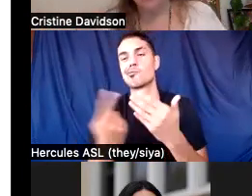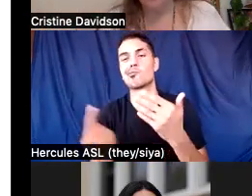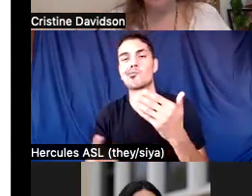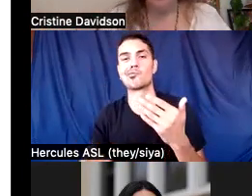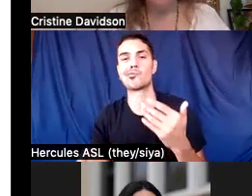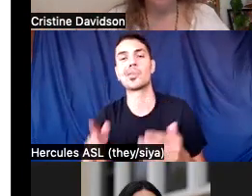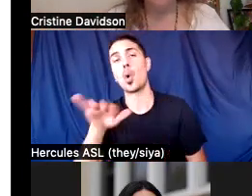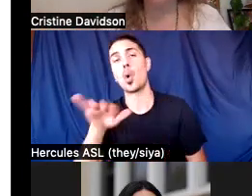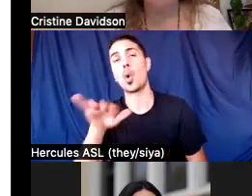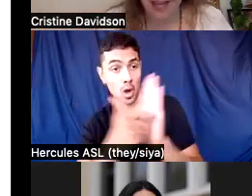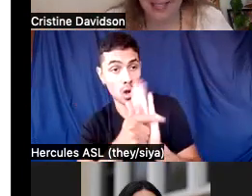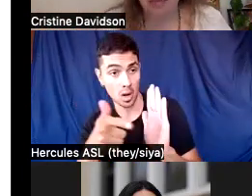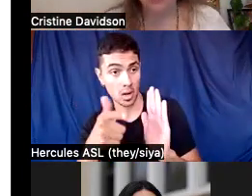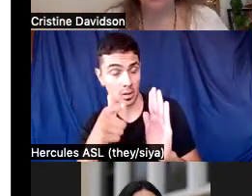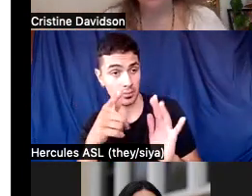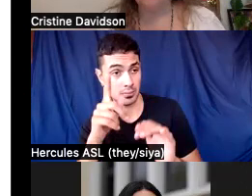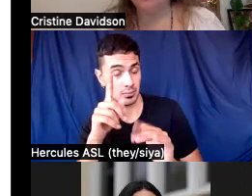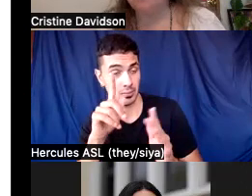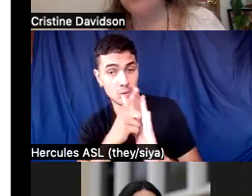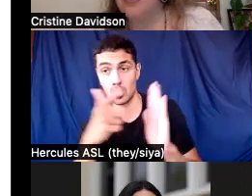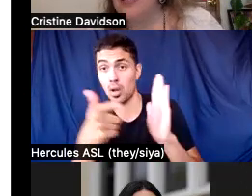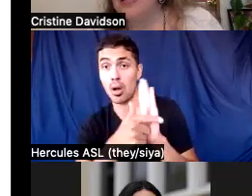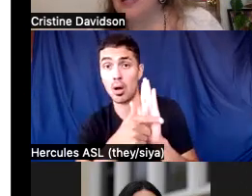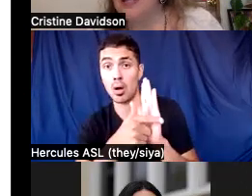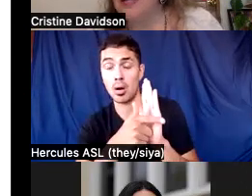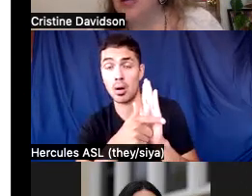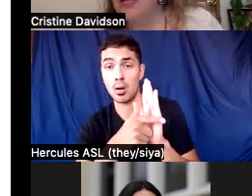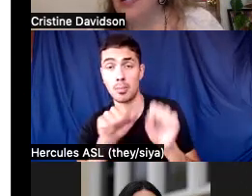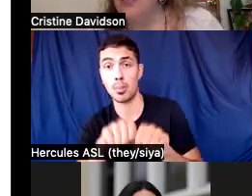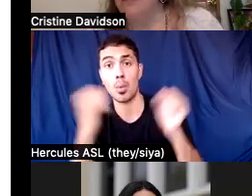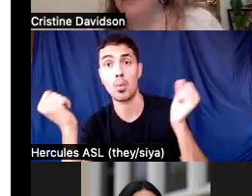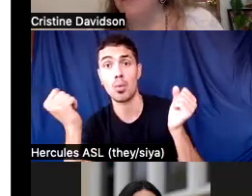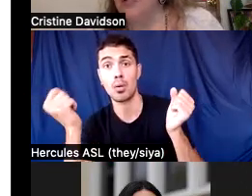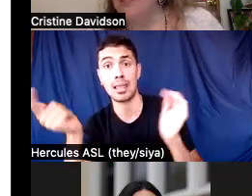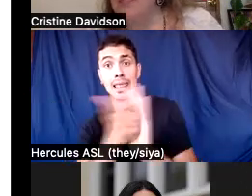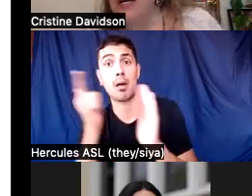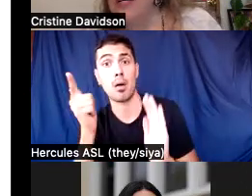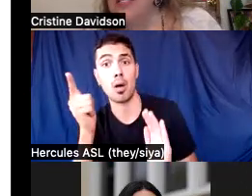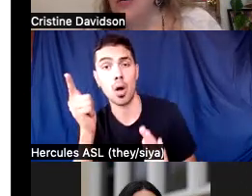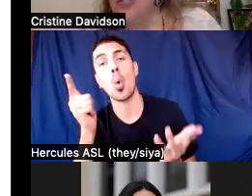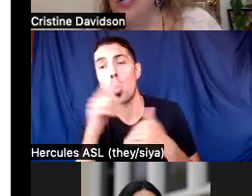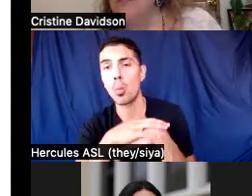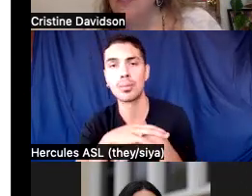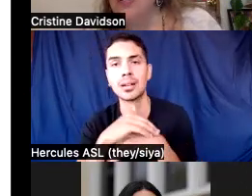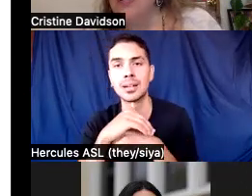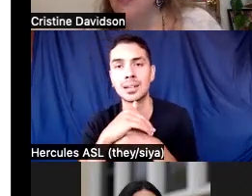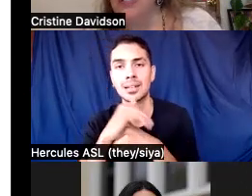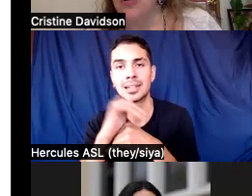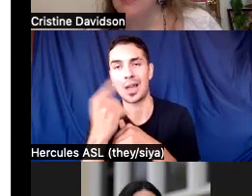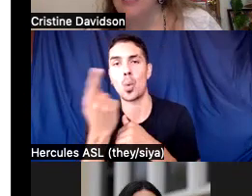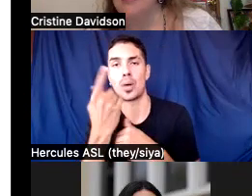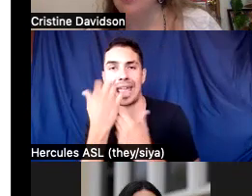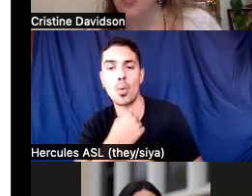that's, we're lucky if that's happening, right? Yep. Embarrassed or